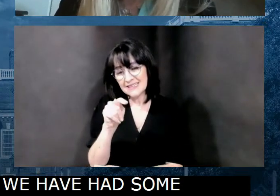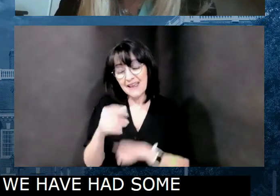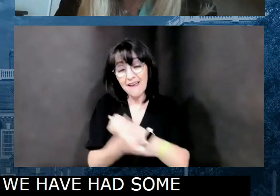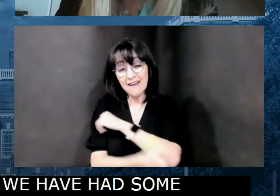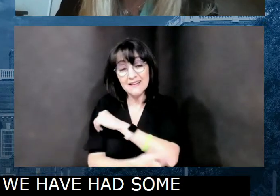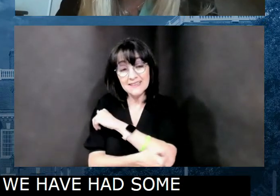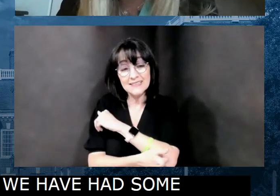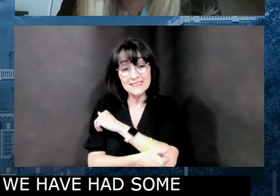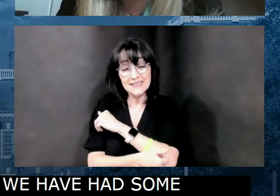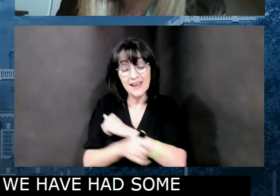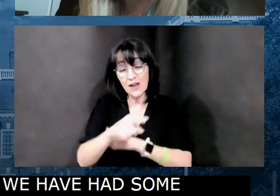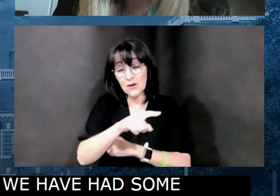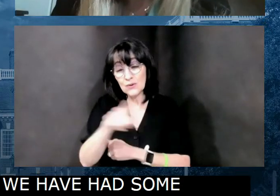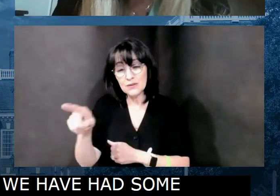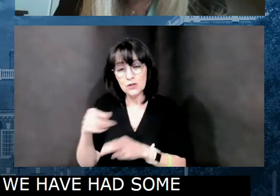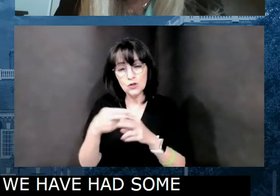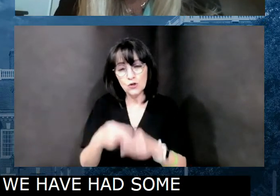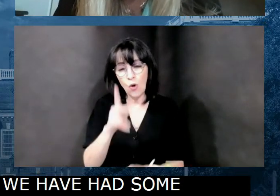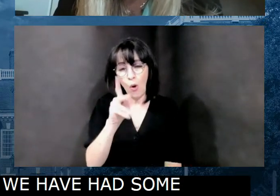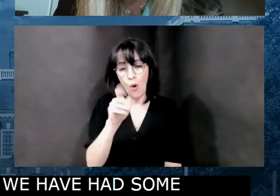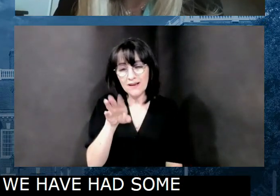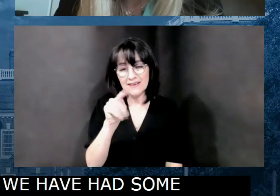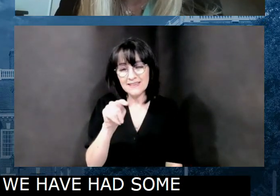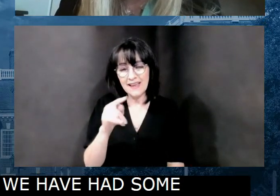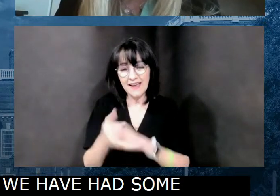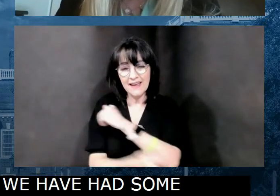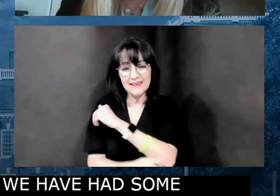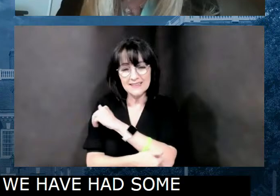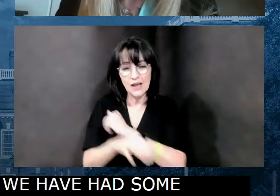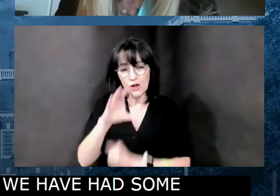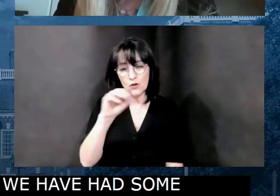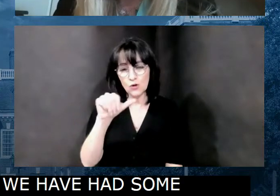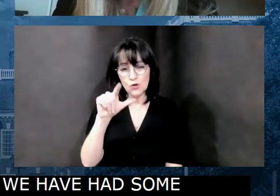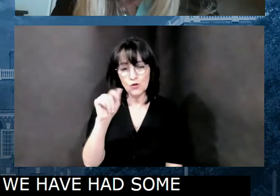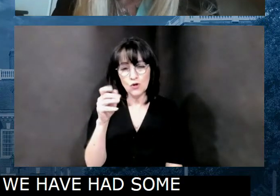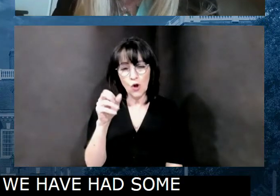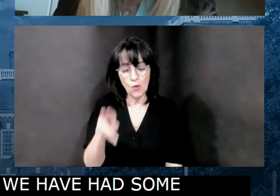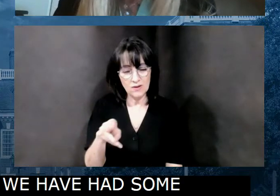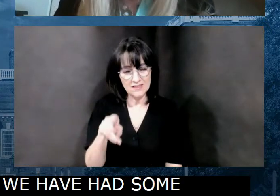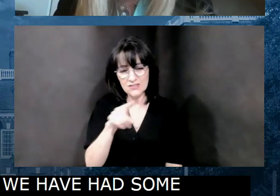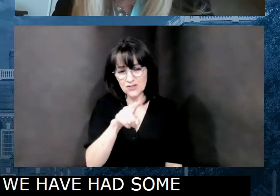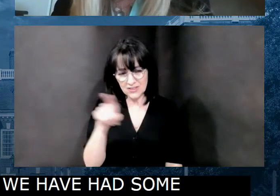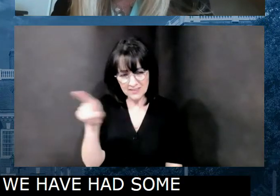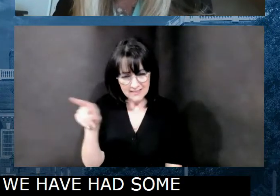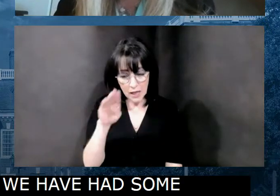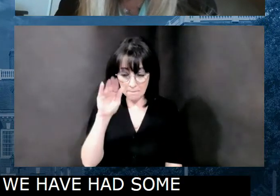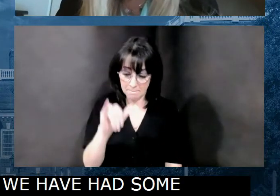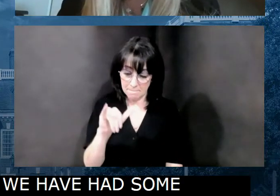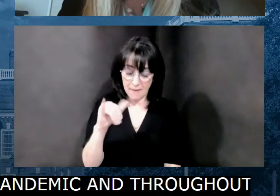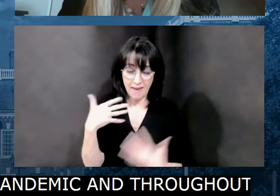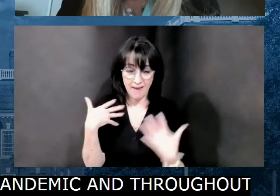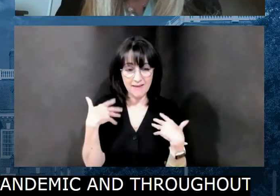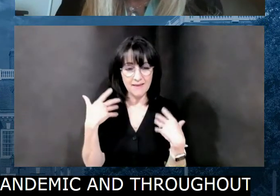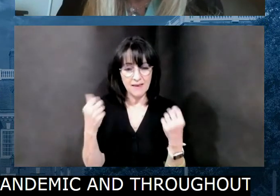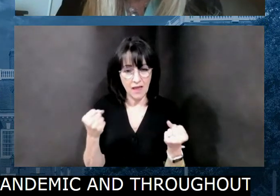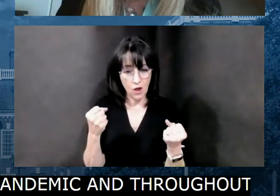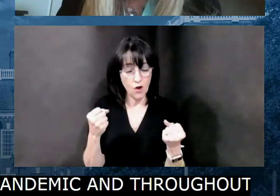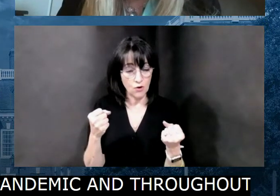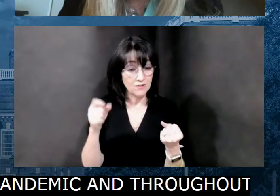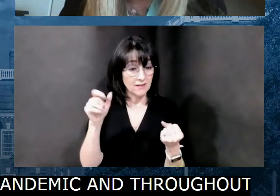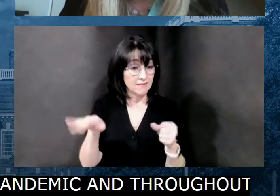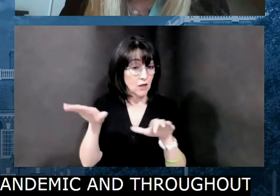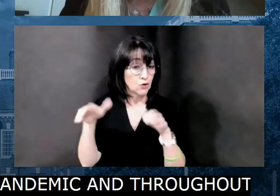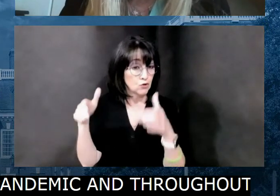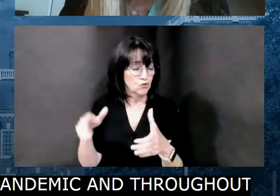the Kent County Coalition, Reverend Rita Page, and Bay Health. The Kent County Coalition is a newer group,